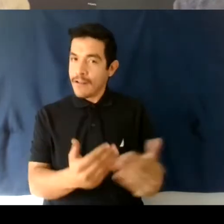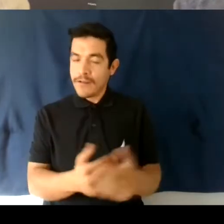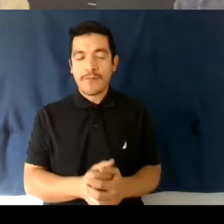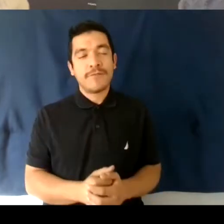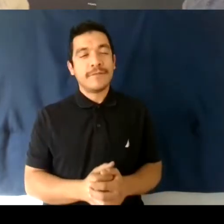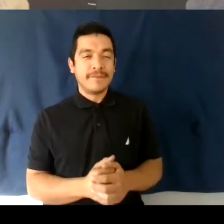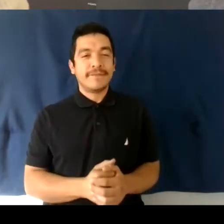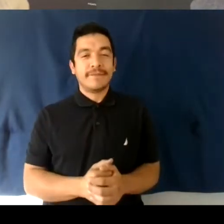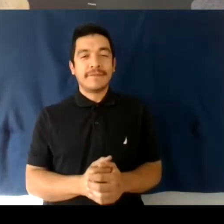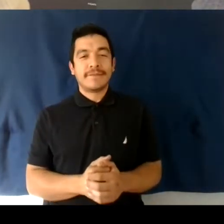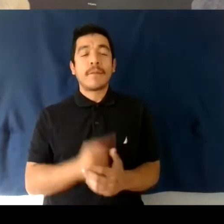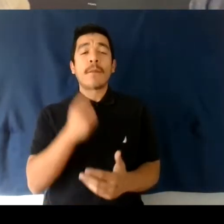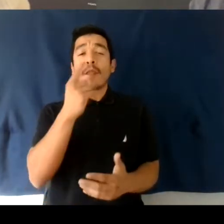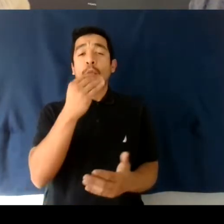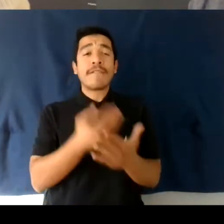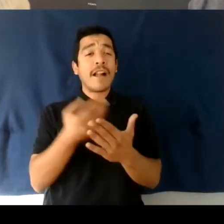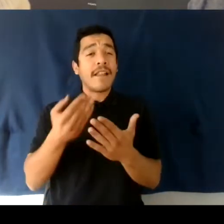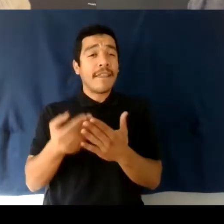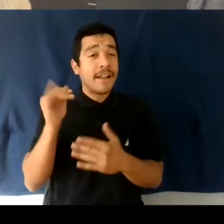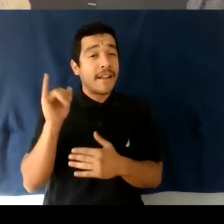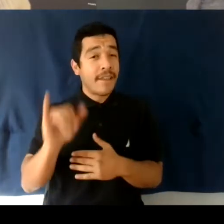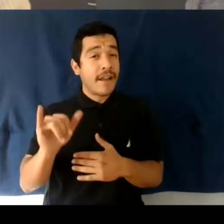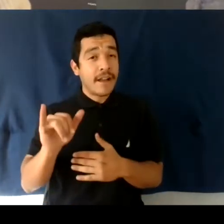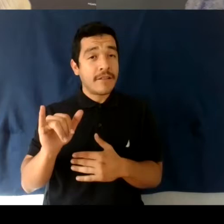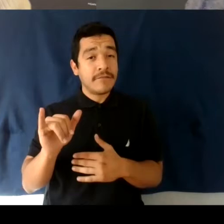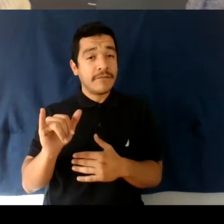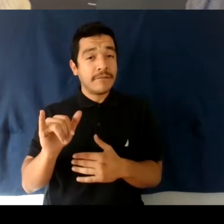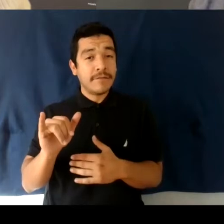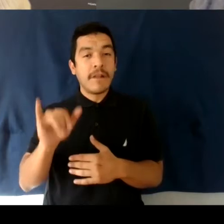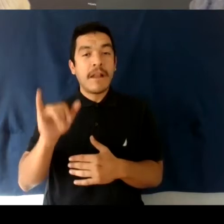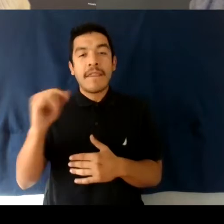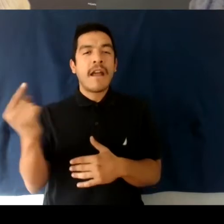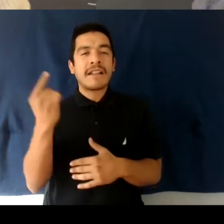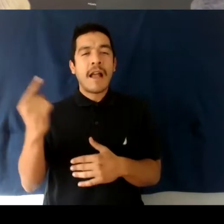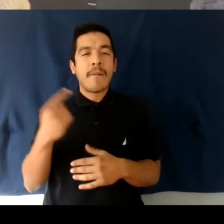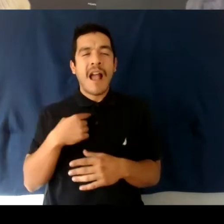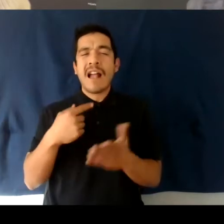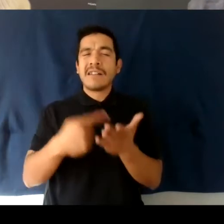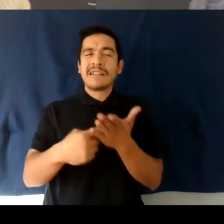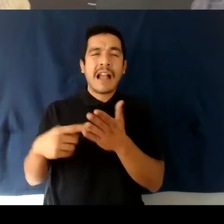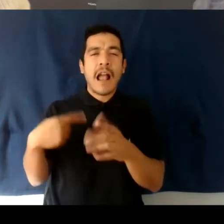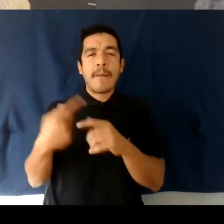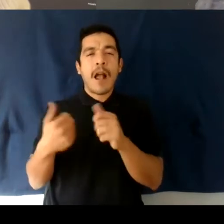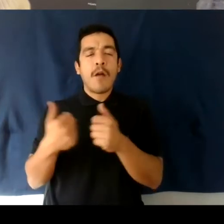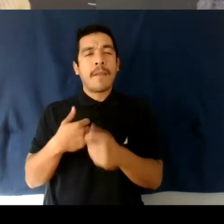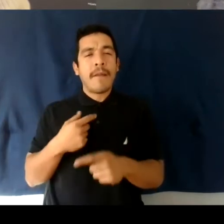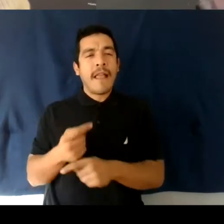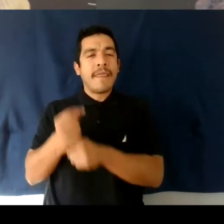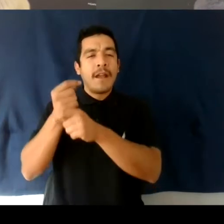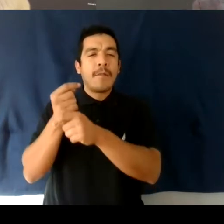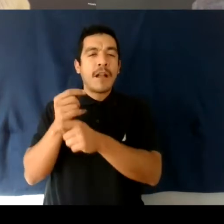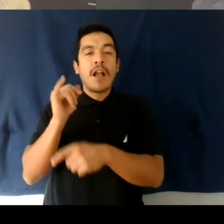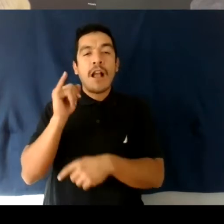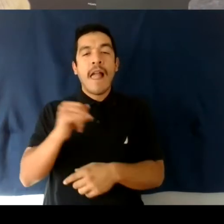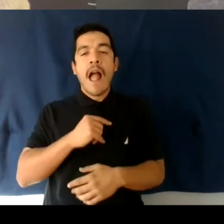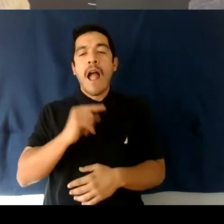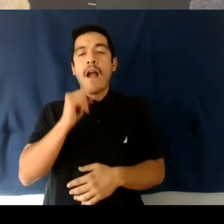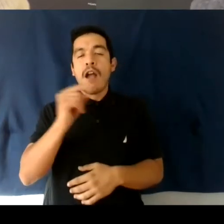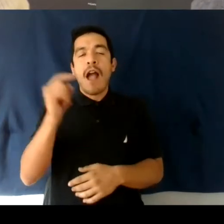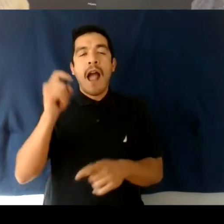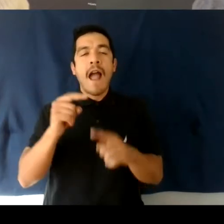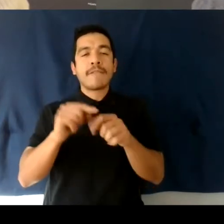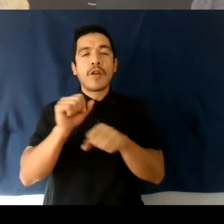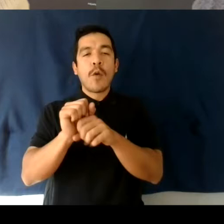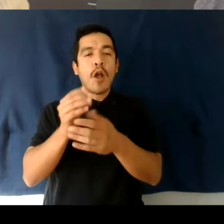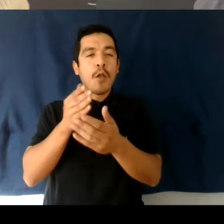honored. think one of the things that and this is something I've been talking about with my therapist is that I've really had to work